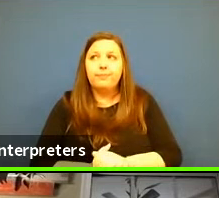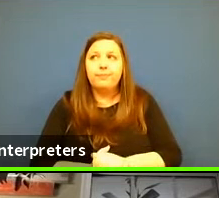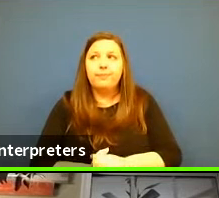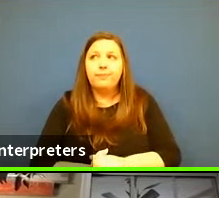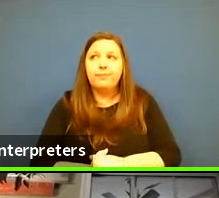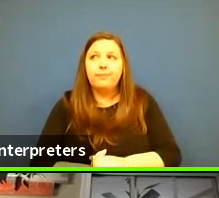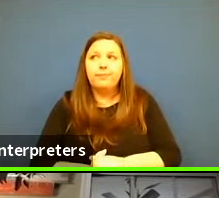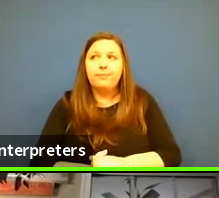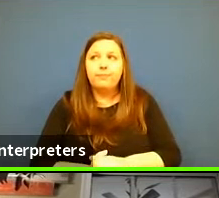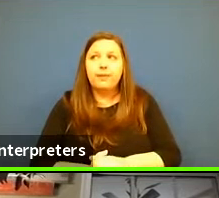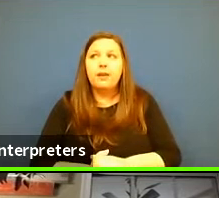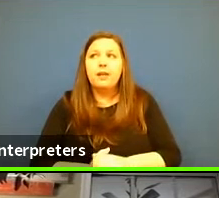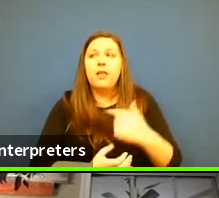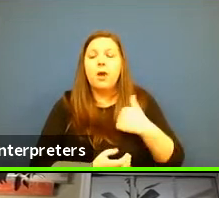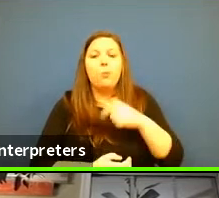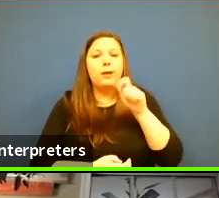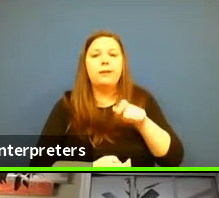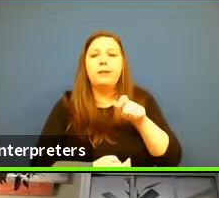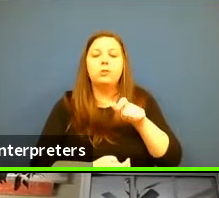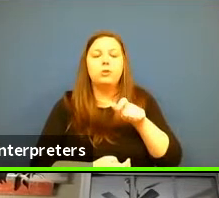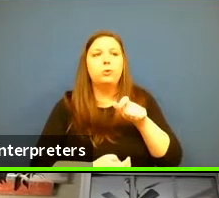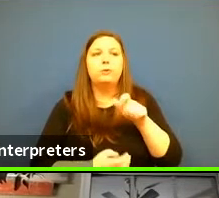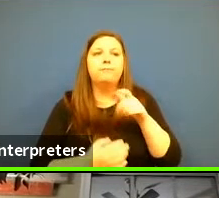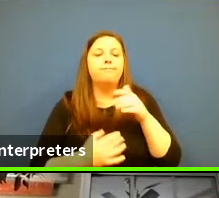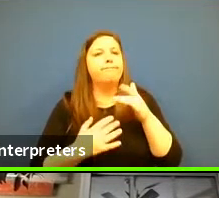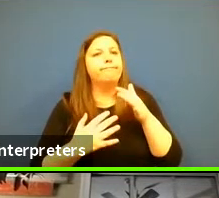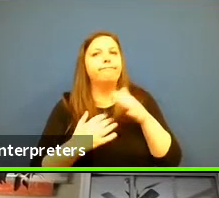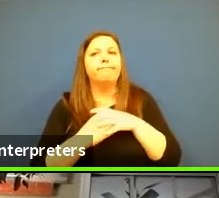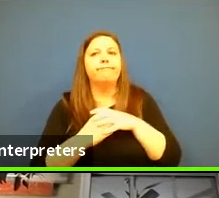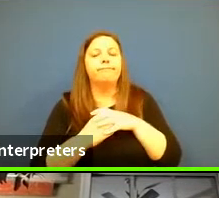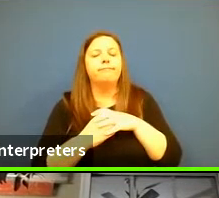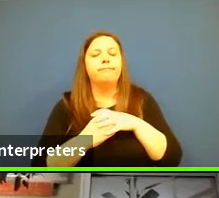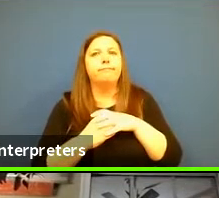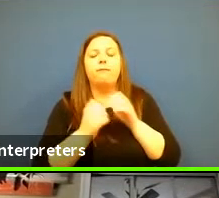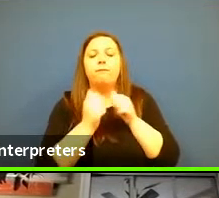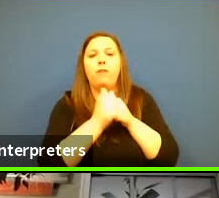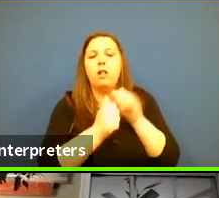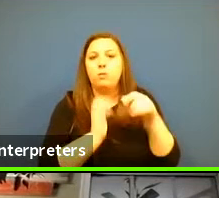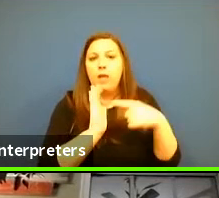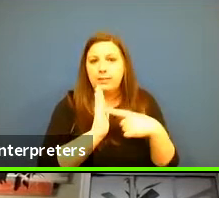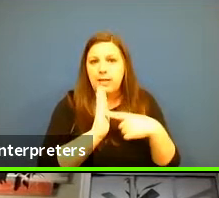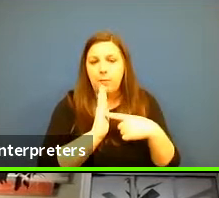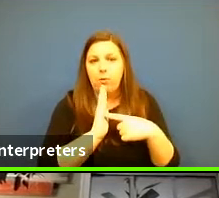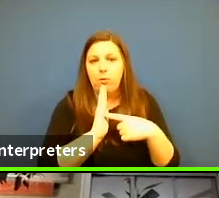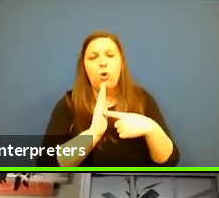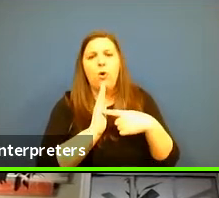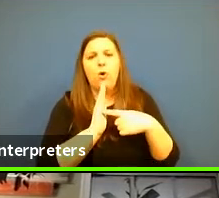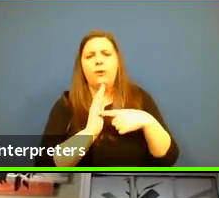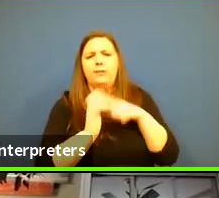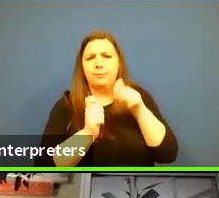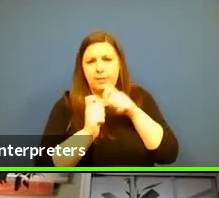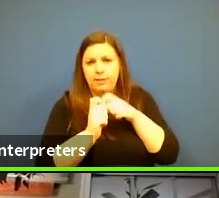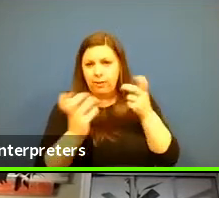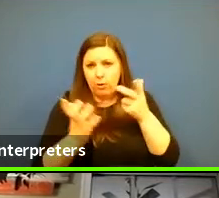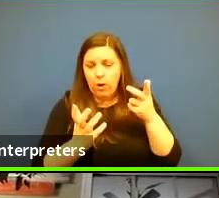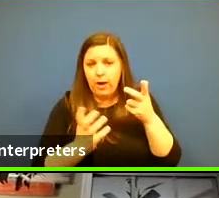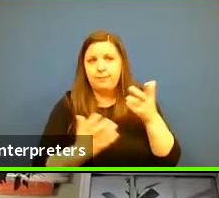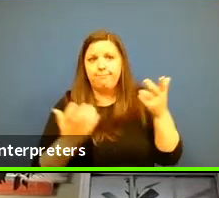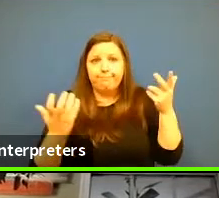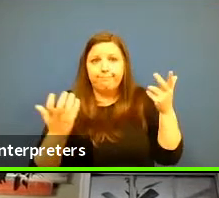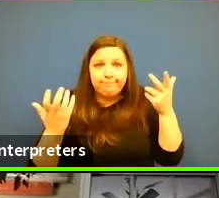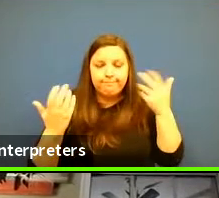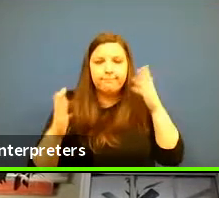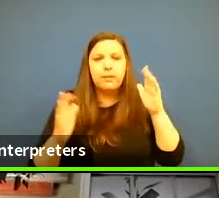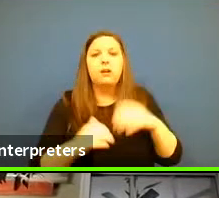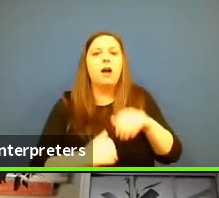to need to do something in that direction. I don't know what it looks like, but, and I don't want to speak for everybody, but I'm speaking for myself as someone who